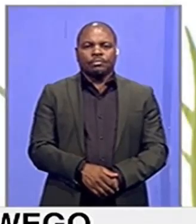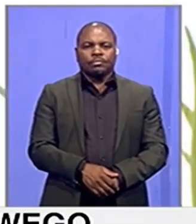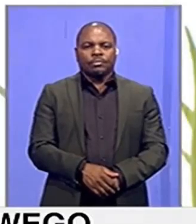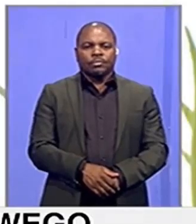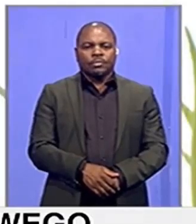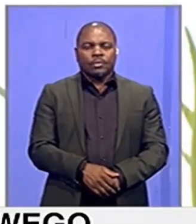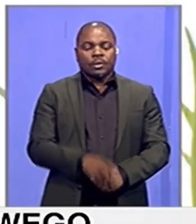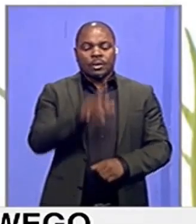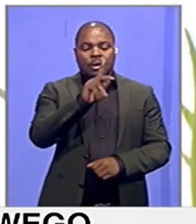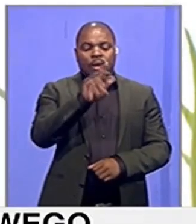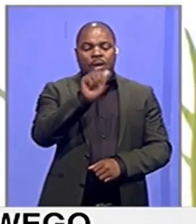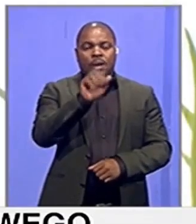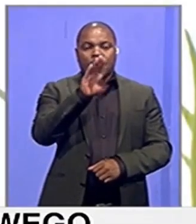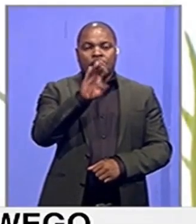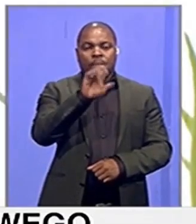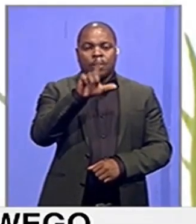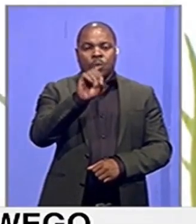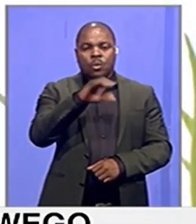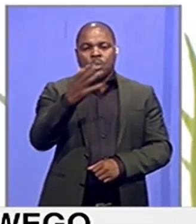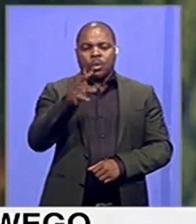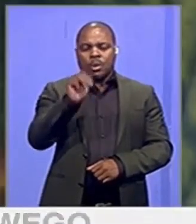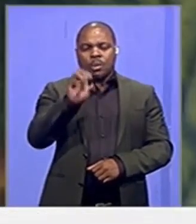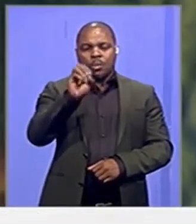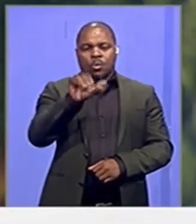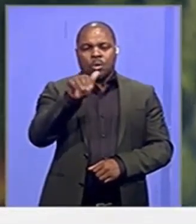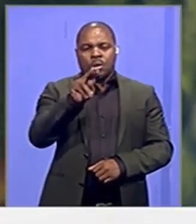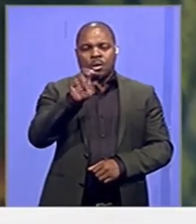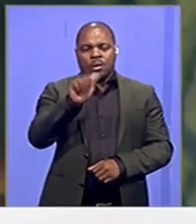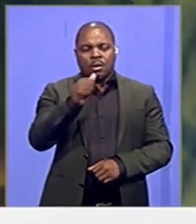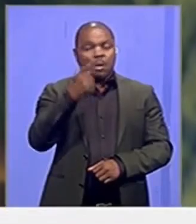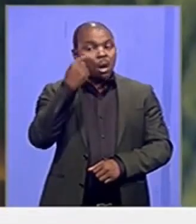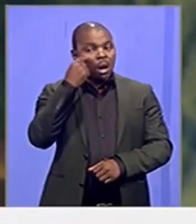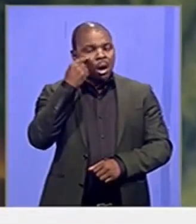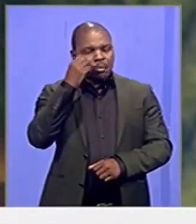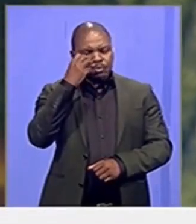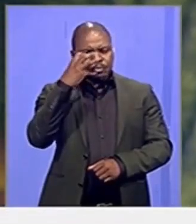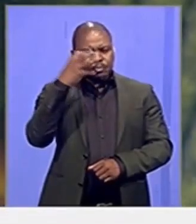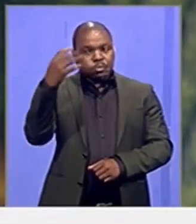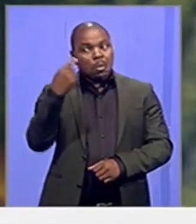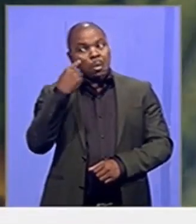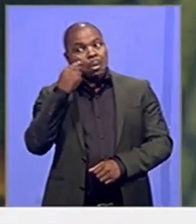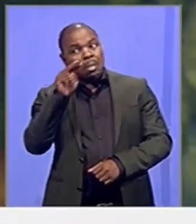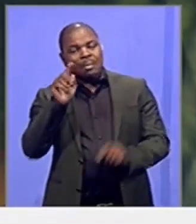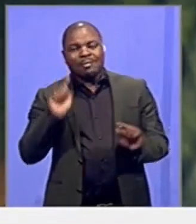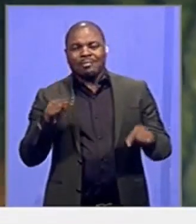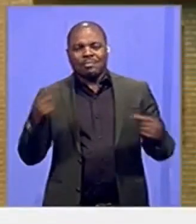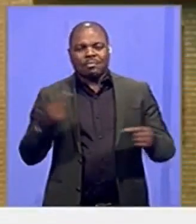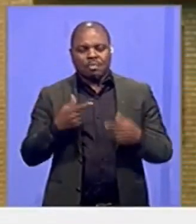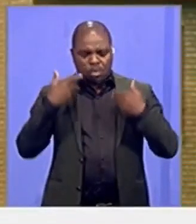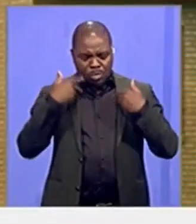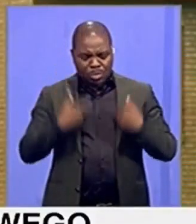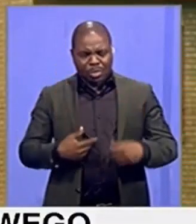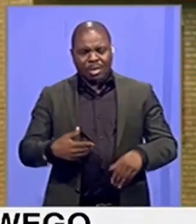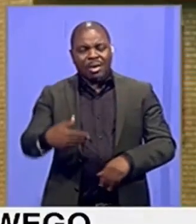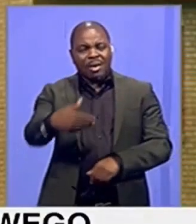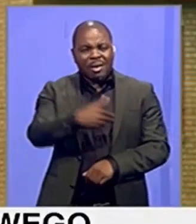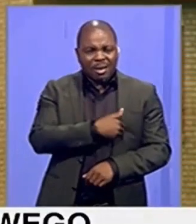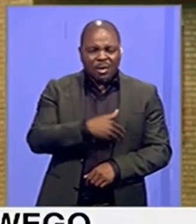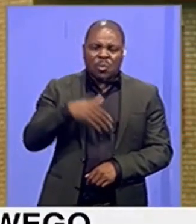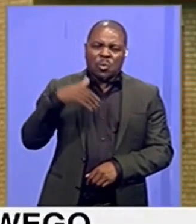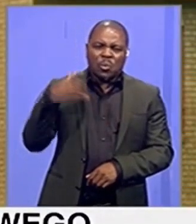Leihlo la Kabelo moyana le rurugile ebile ga le kgone go bona ga bjale. Mmele wa gagwe o tletše ka dikgobadi mo a palelwago ke go